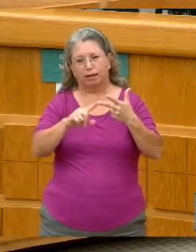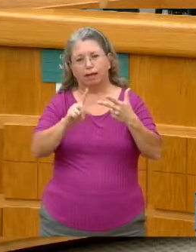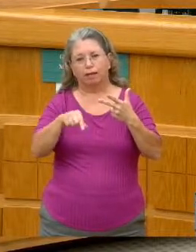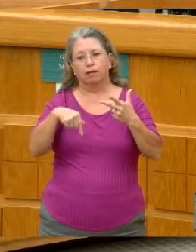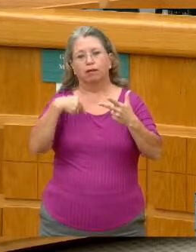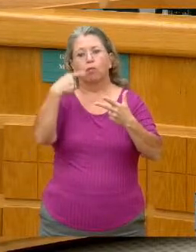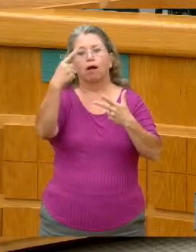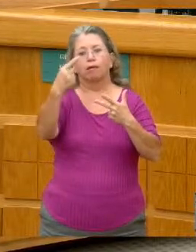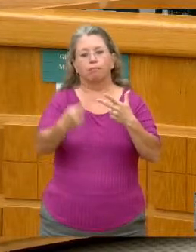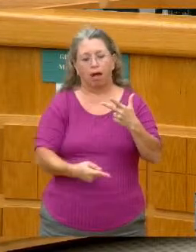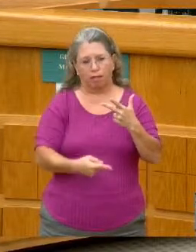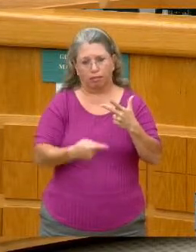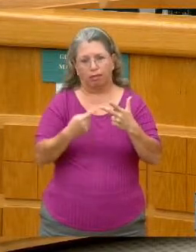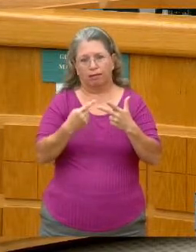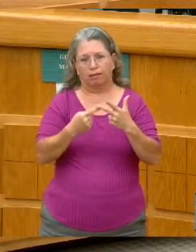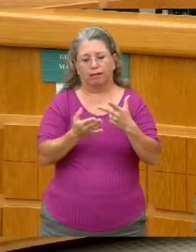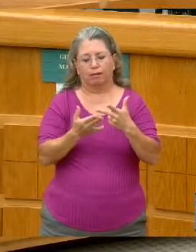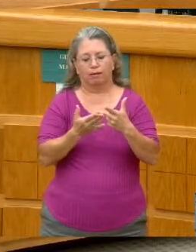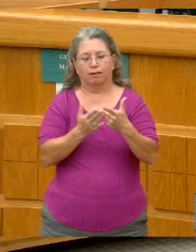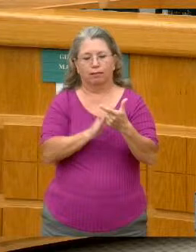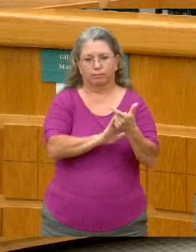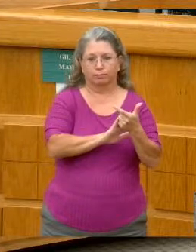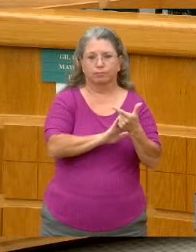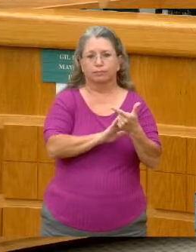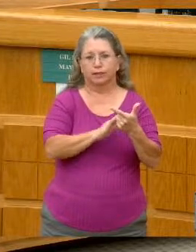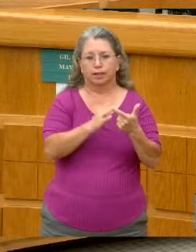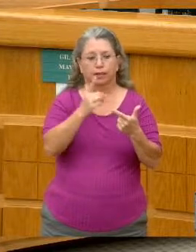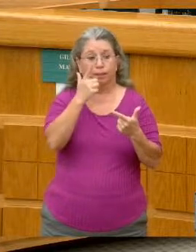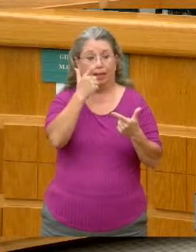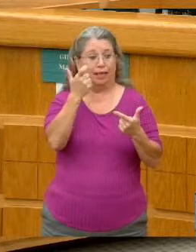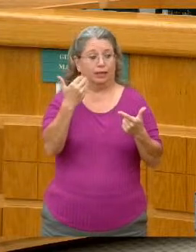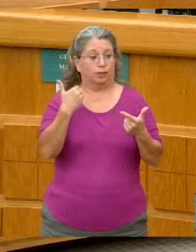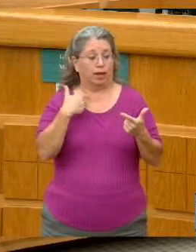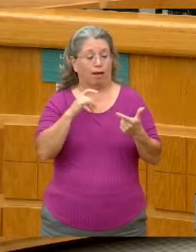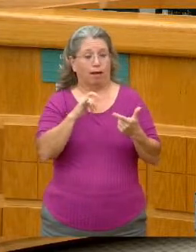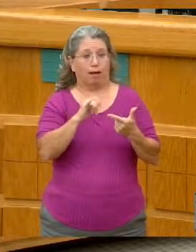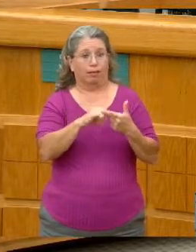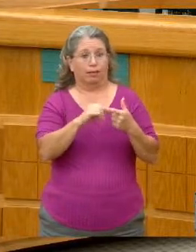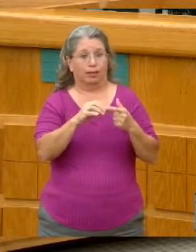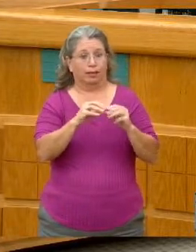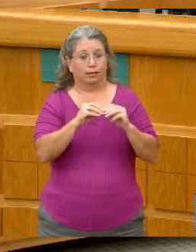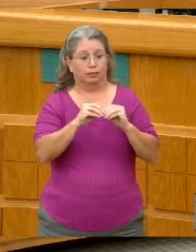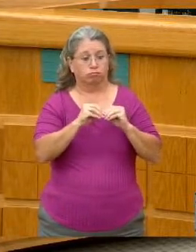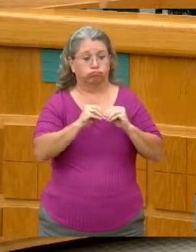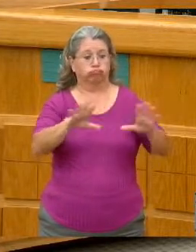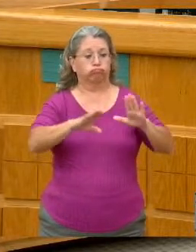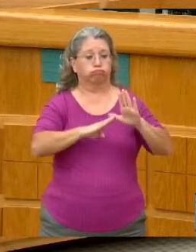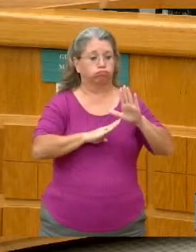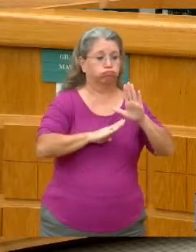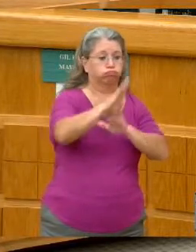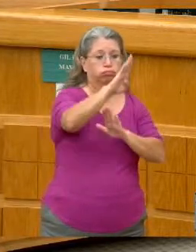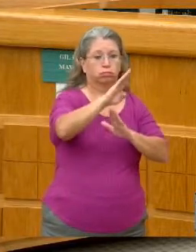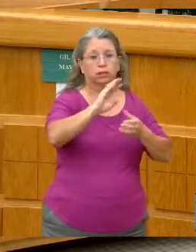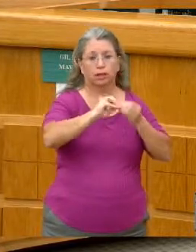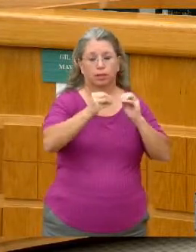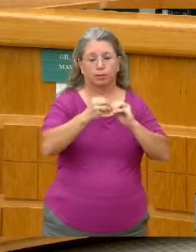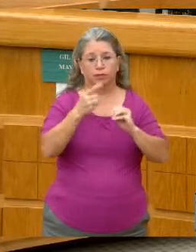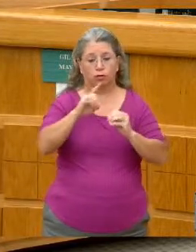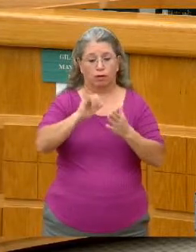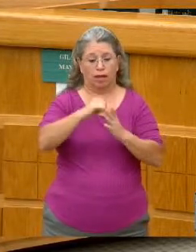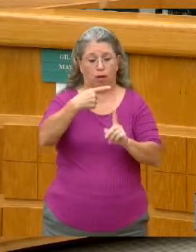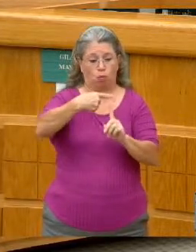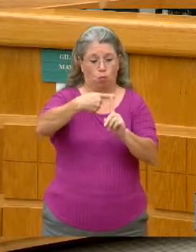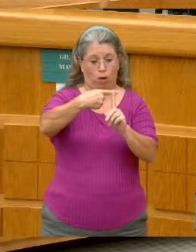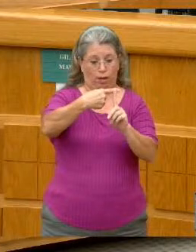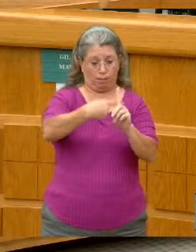was repealed because at that point we had triggered this outbreak that we're in right now. So for that 1 month of Open Texas